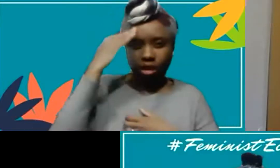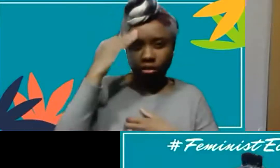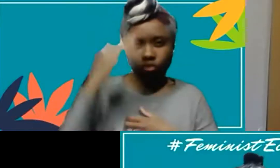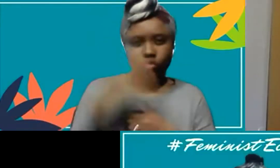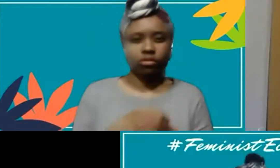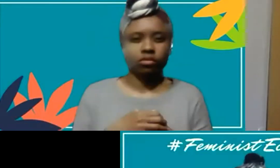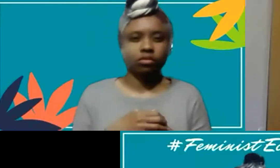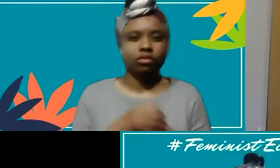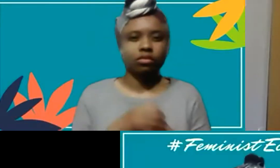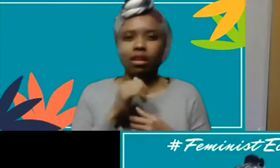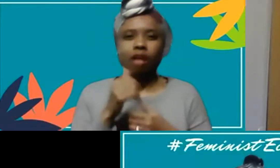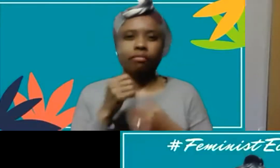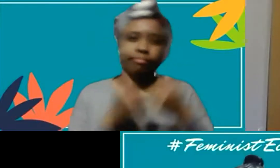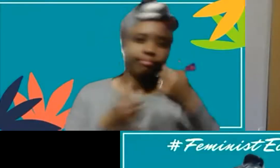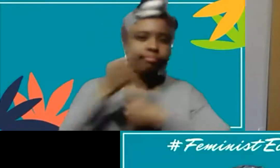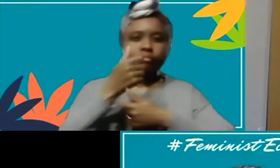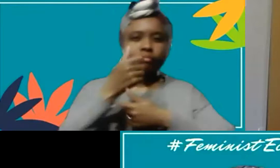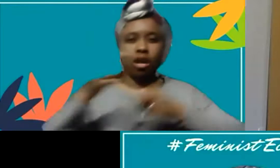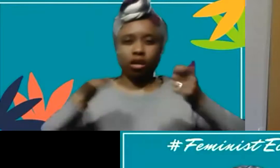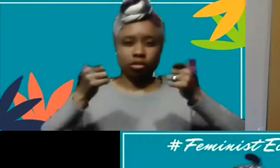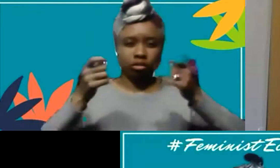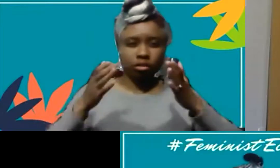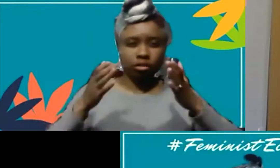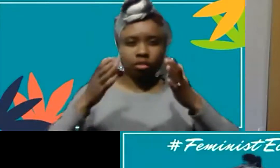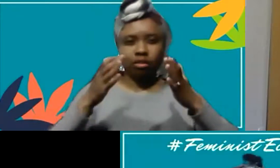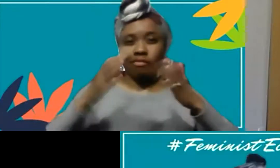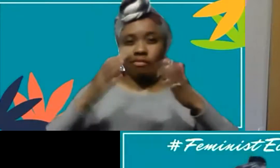the hierarchy of knowledge systems in the